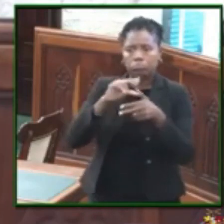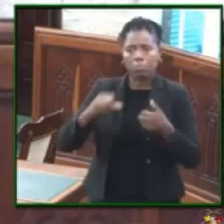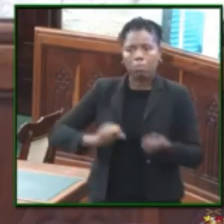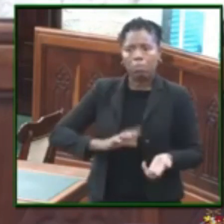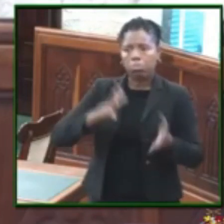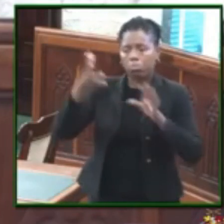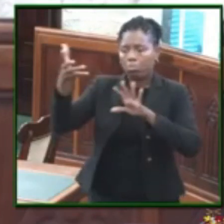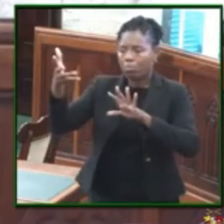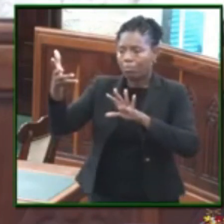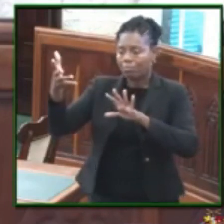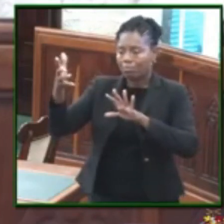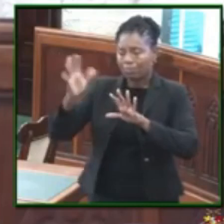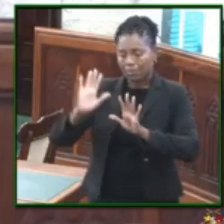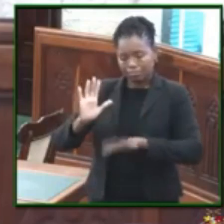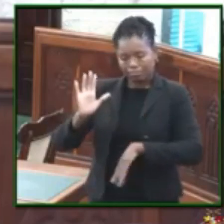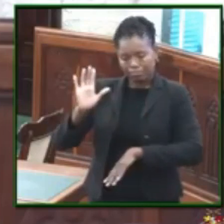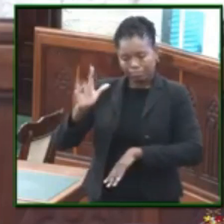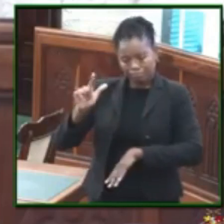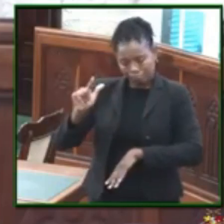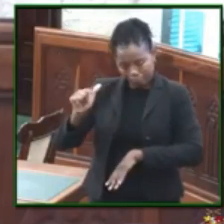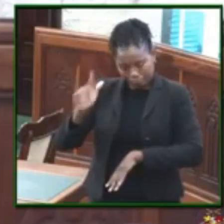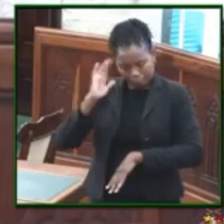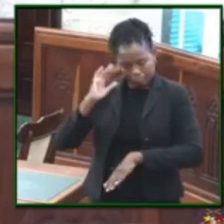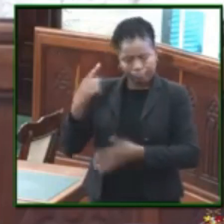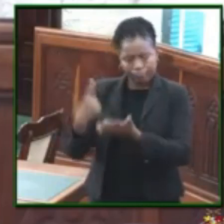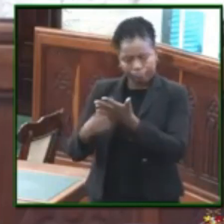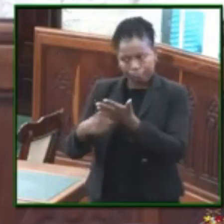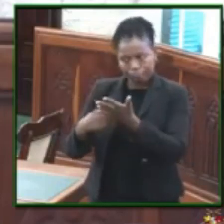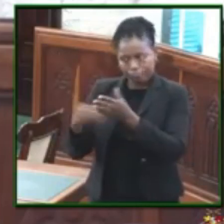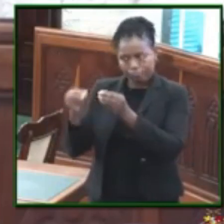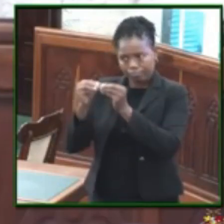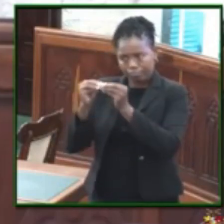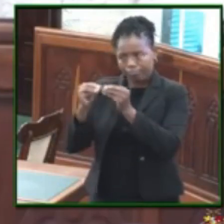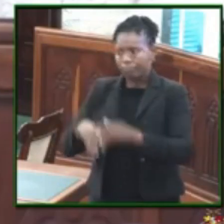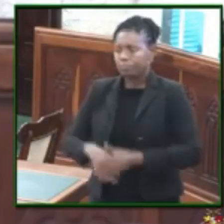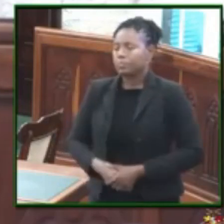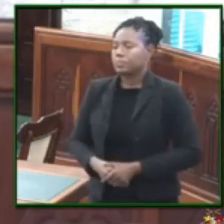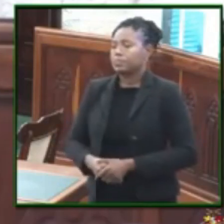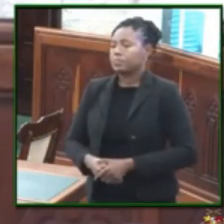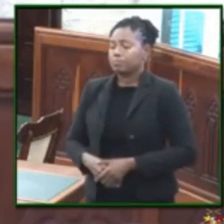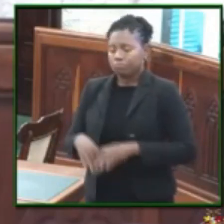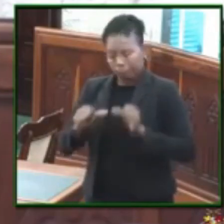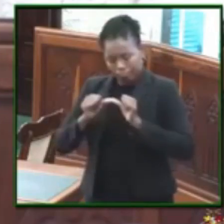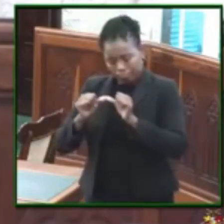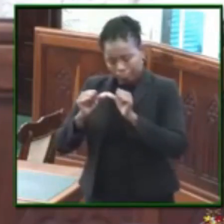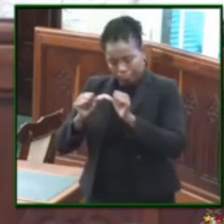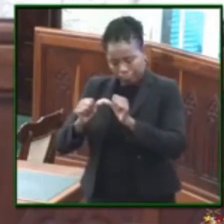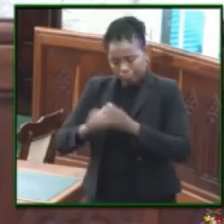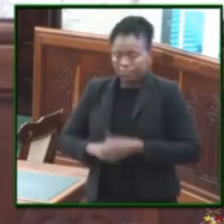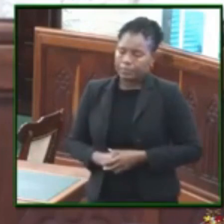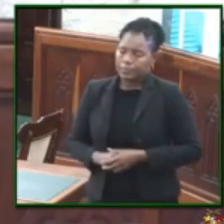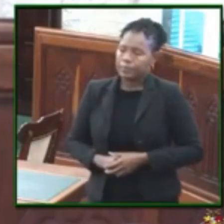to that in some detail. Let me press on.